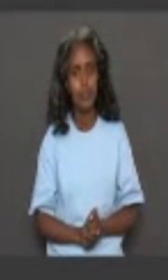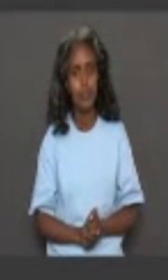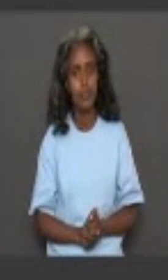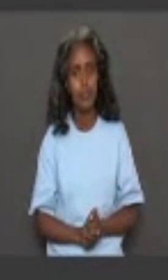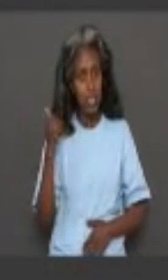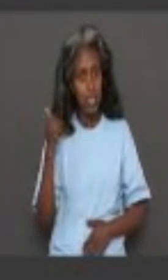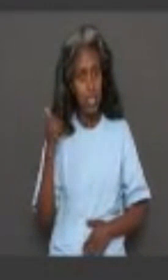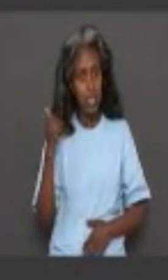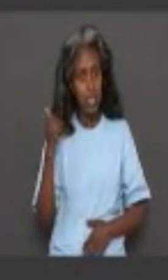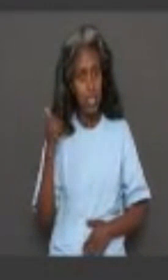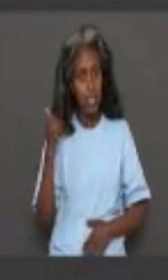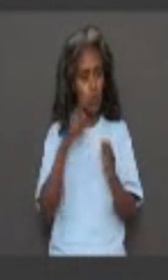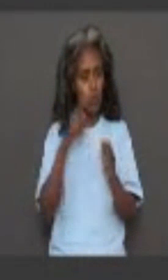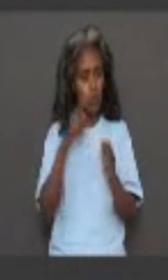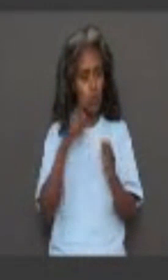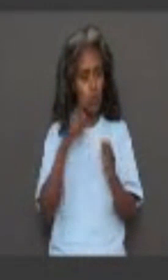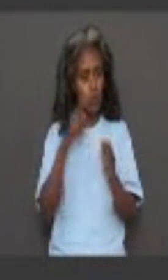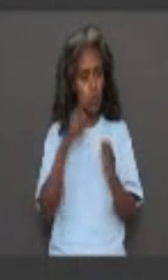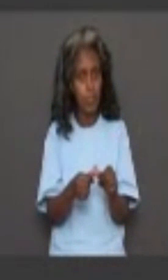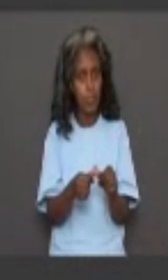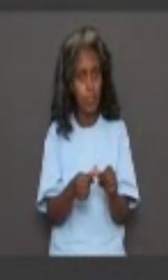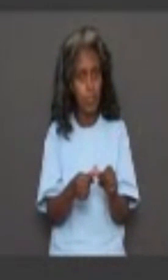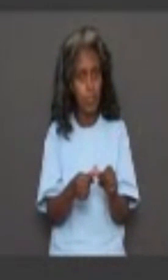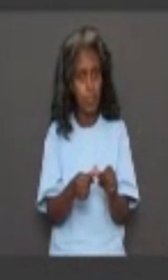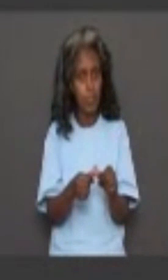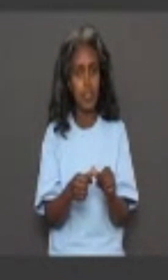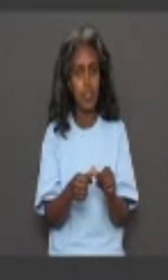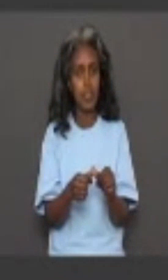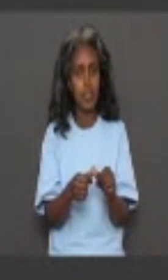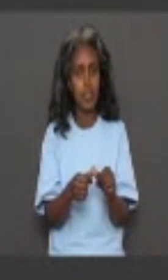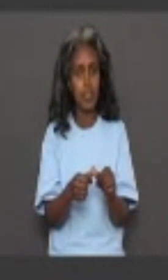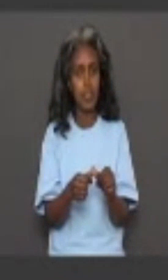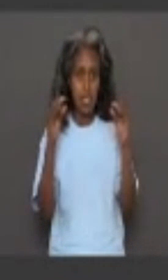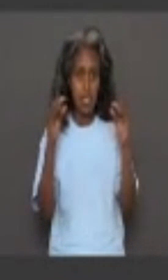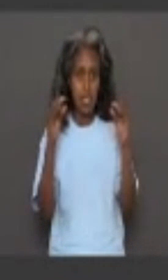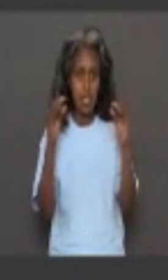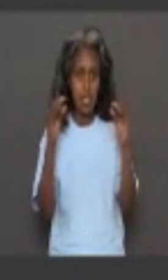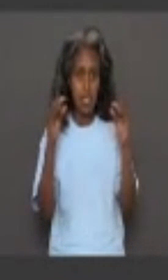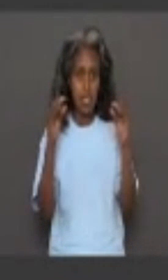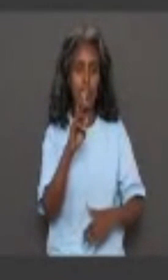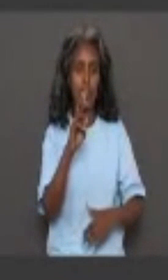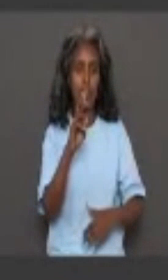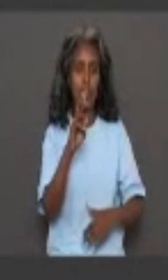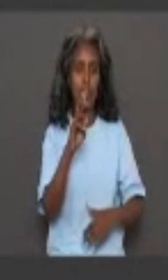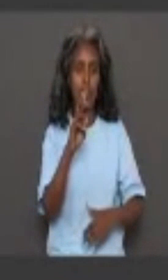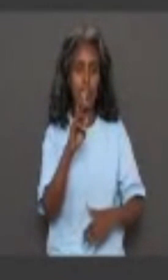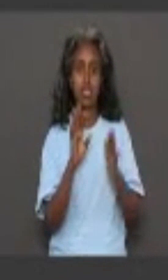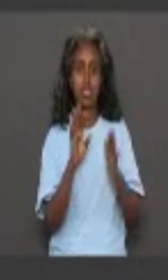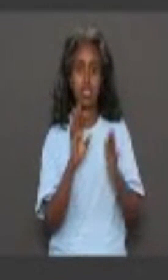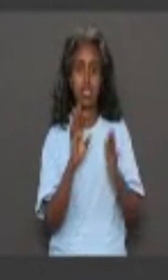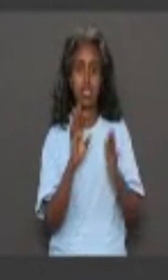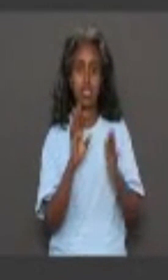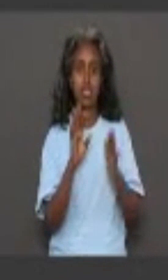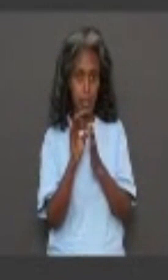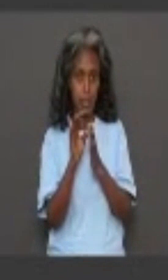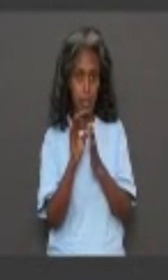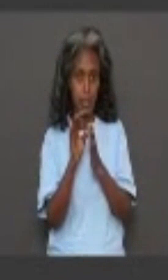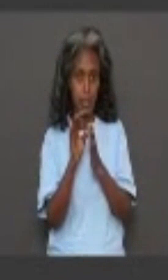Another rule to remember is that the sum of a rational